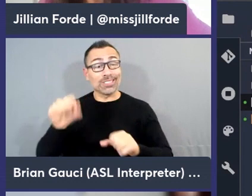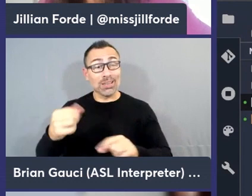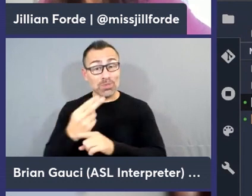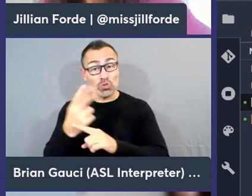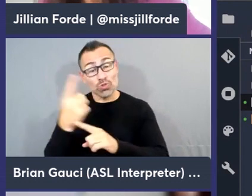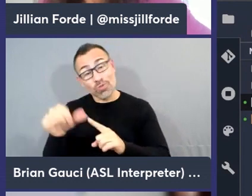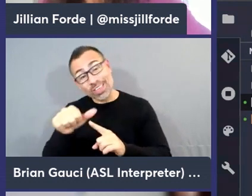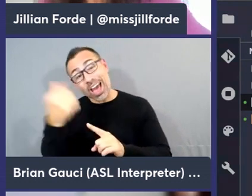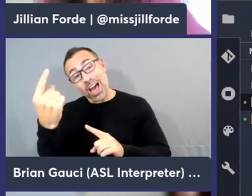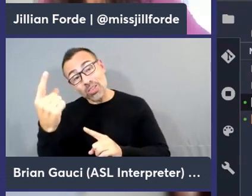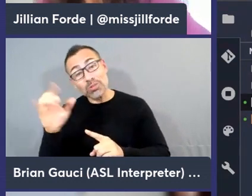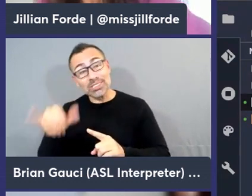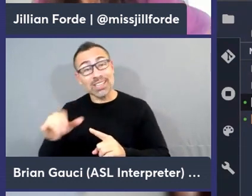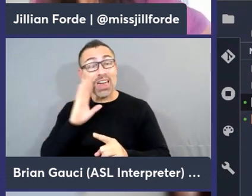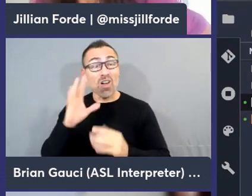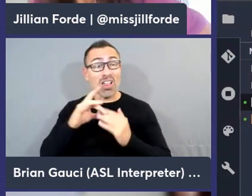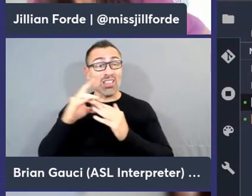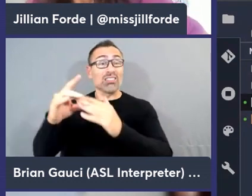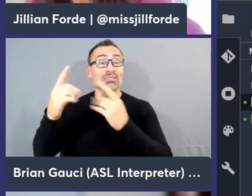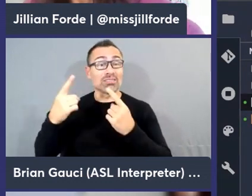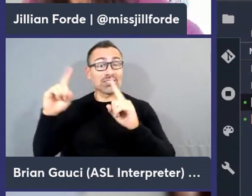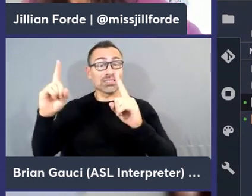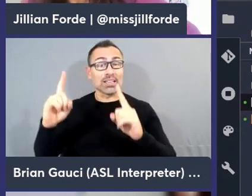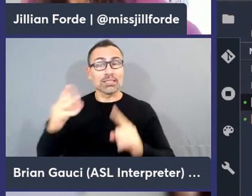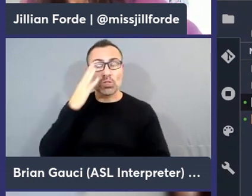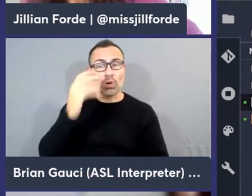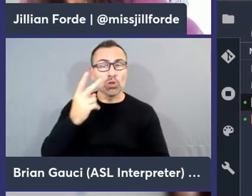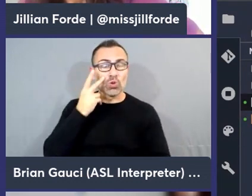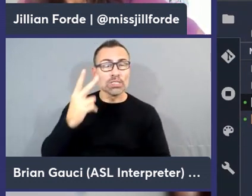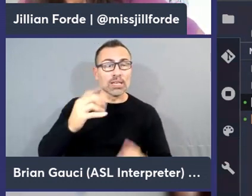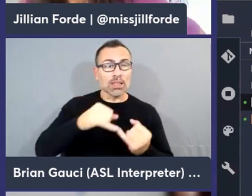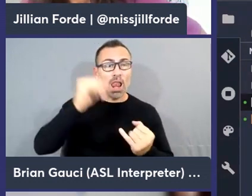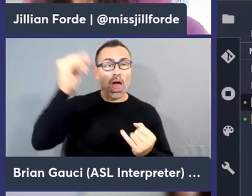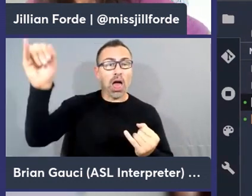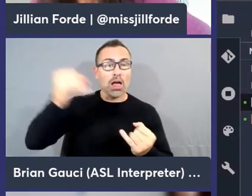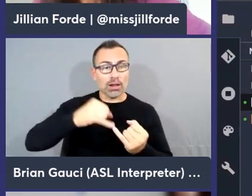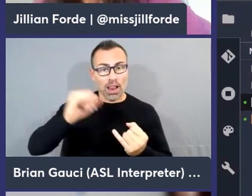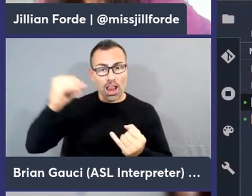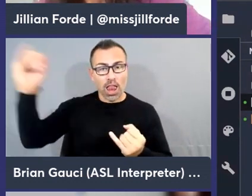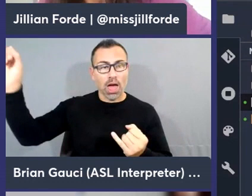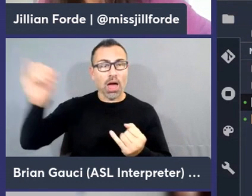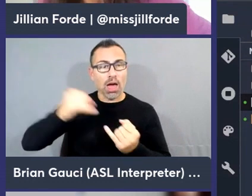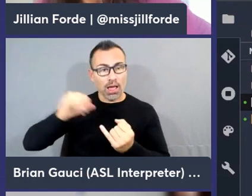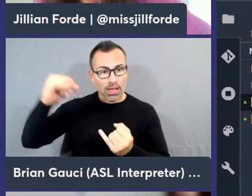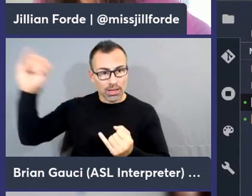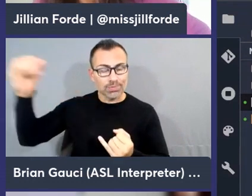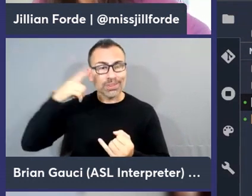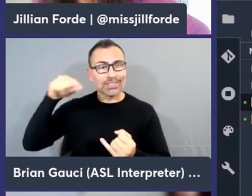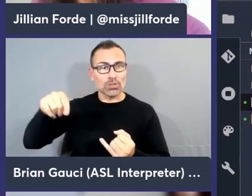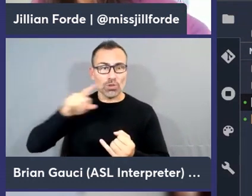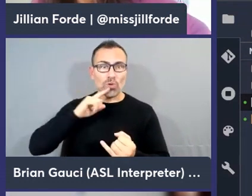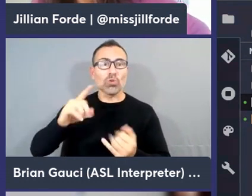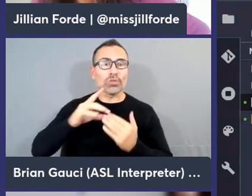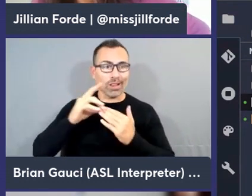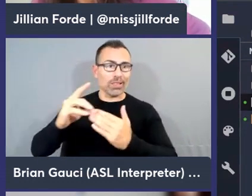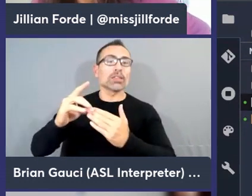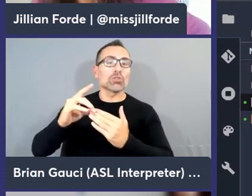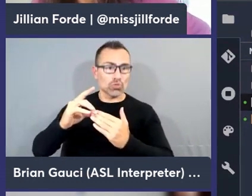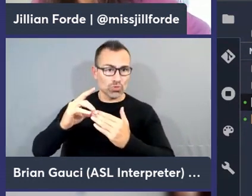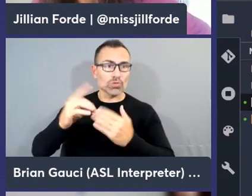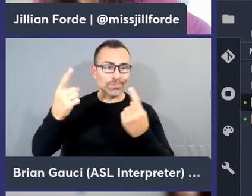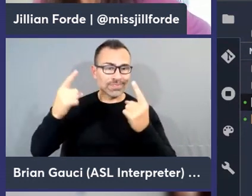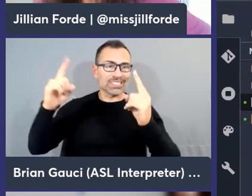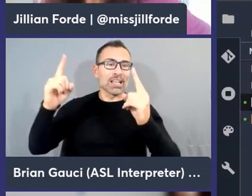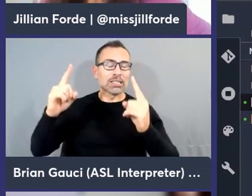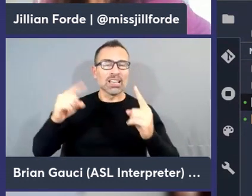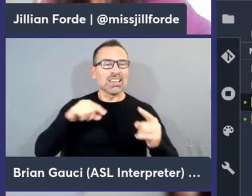this curve, in this infographic, they are the promising exploration, the high fidelity explorations. That's when we